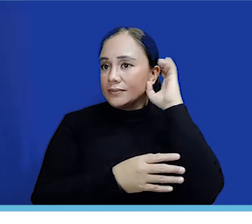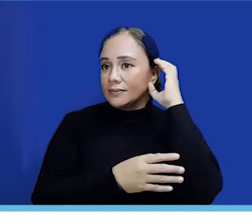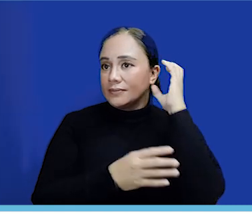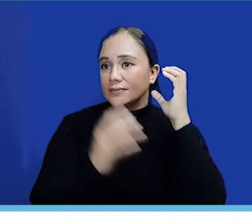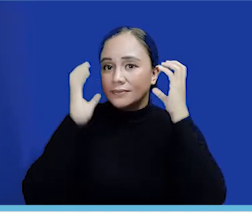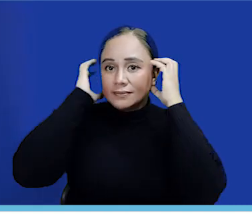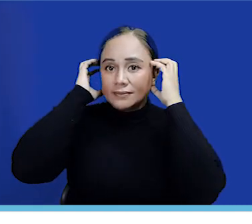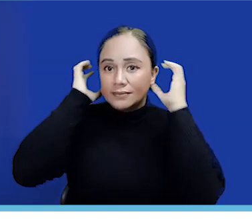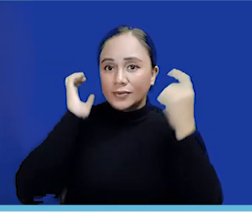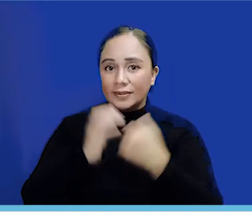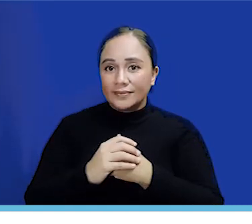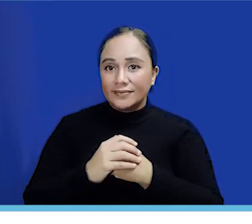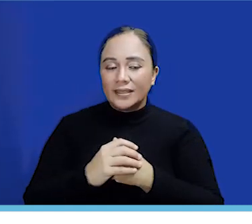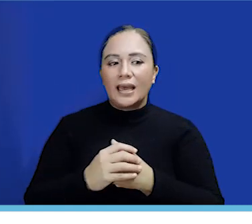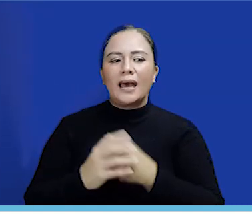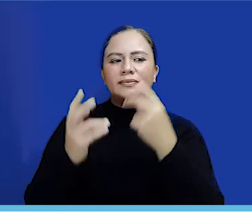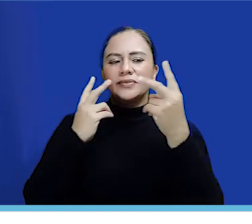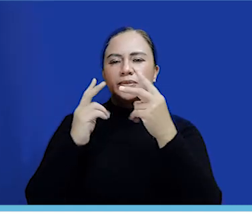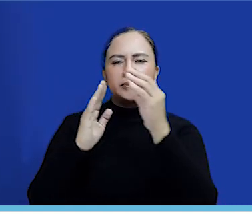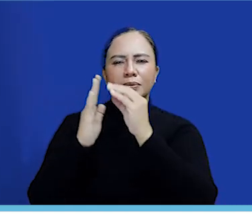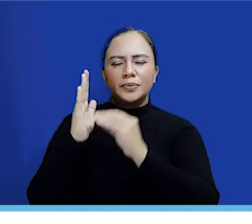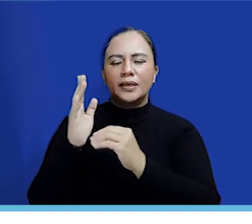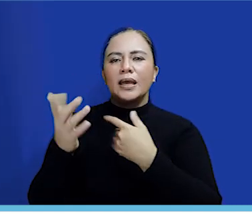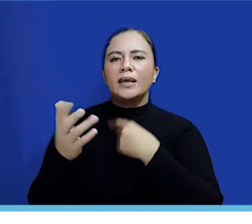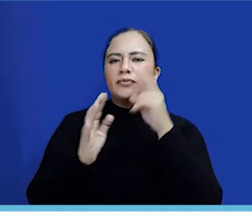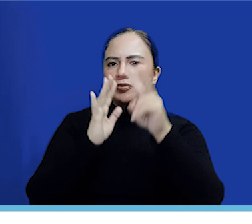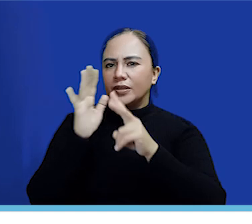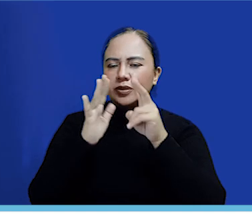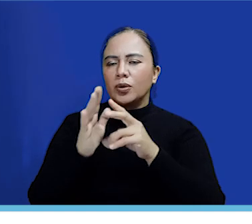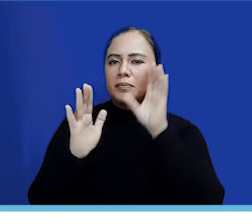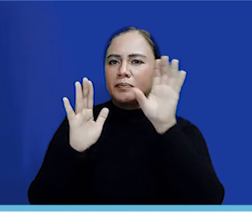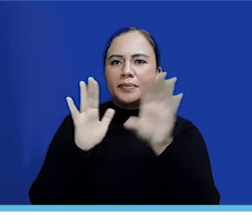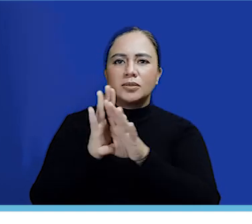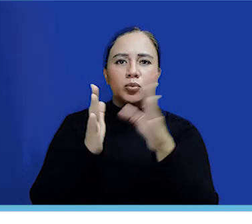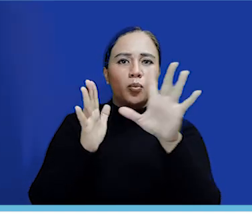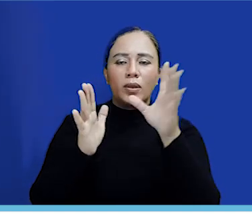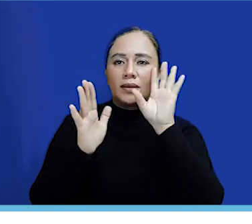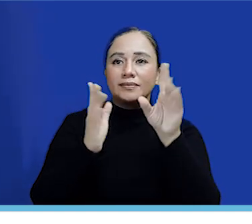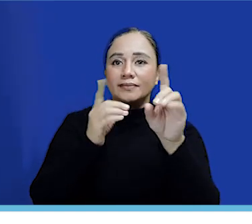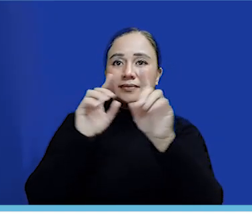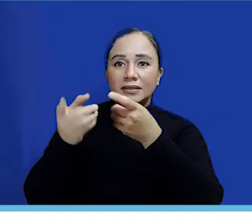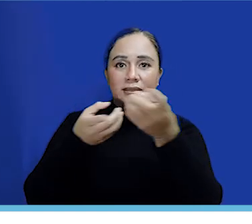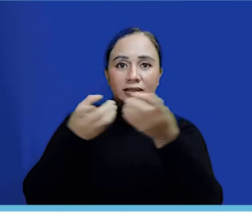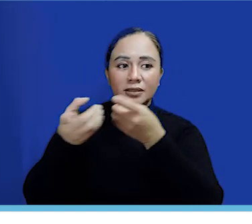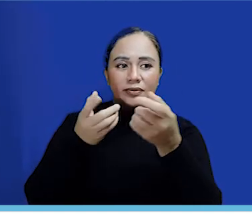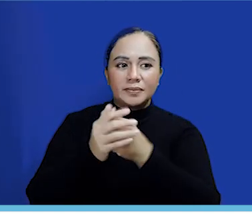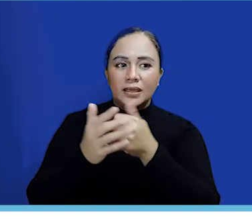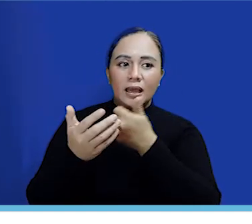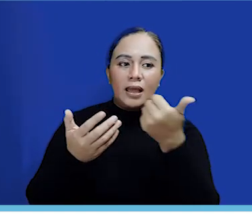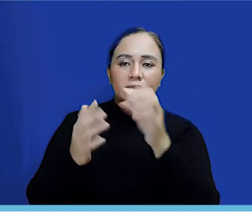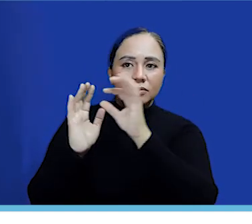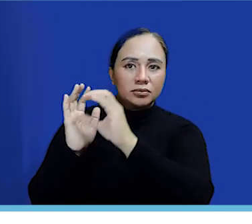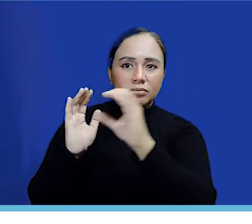format. 2. Visual content like videos and pictures have no image description,